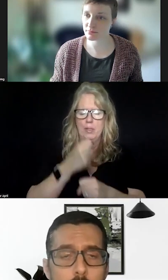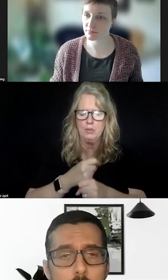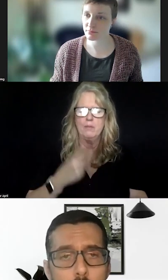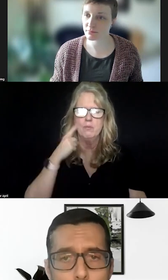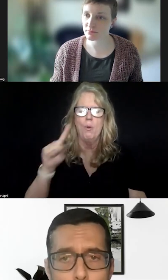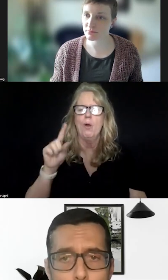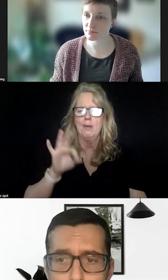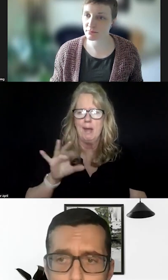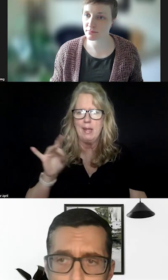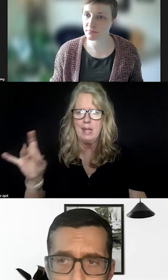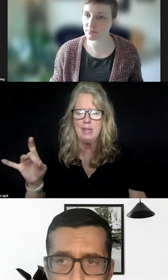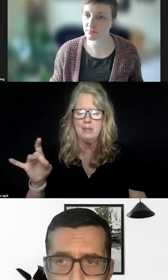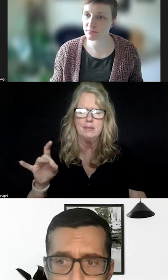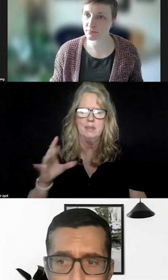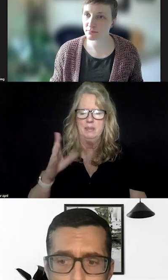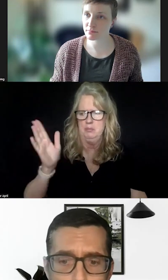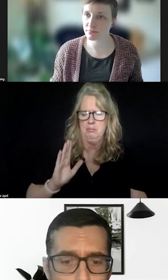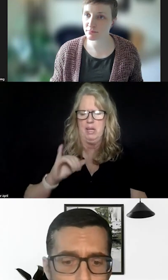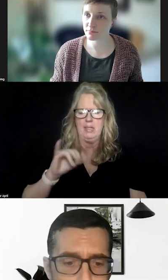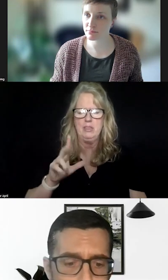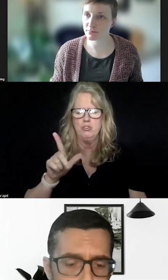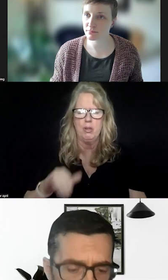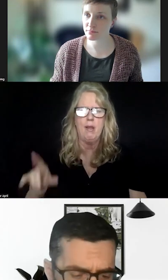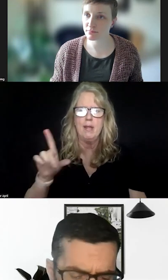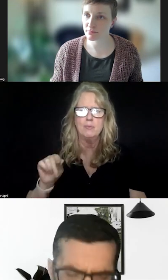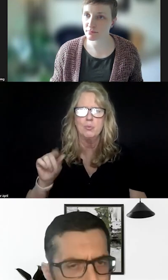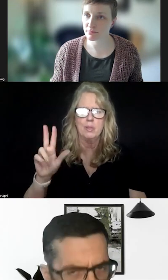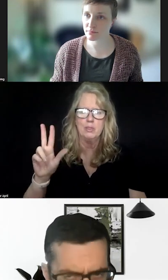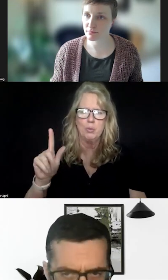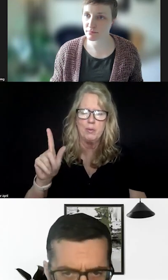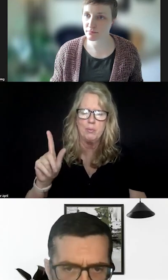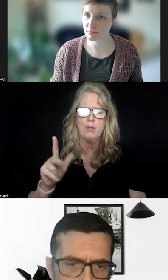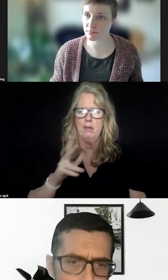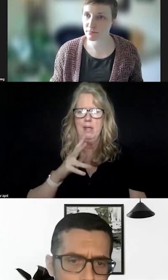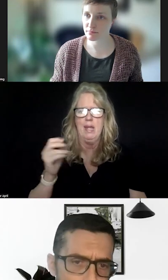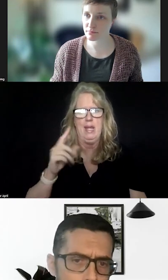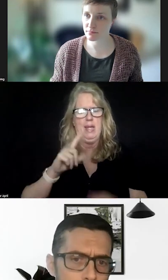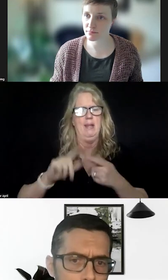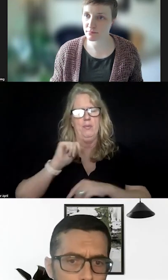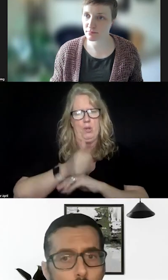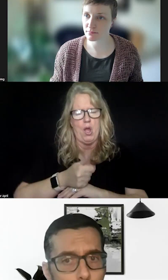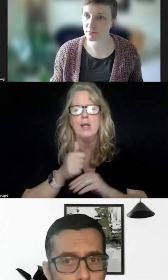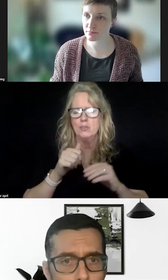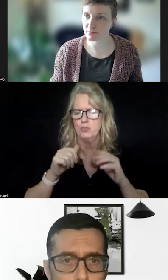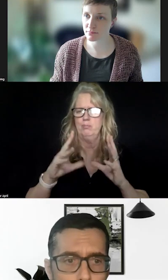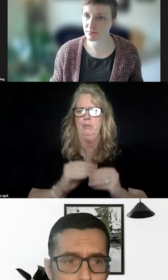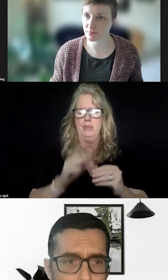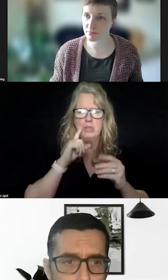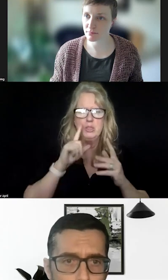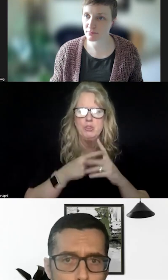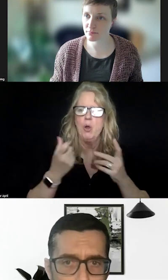988 back in July of 2023 and at the launch. And so we kind of cultivated